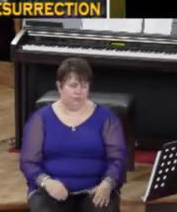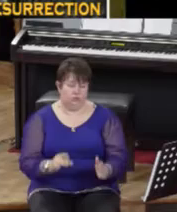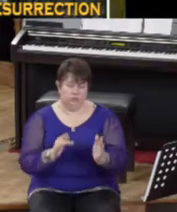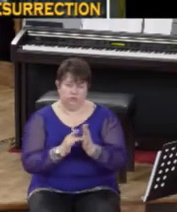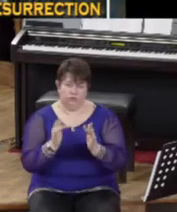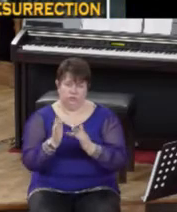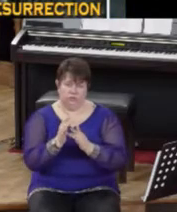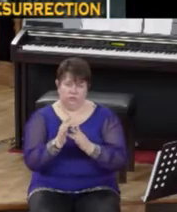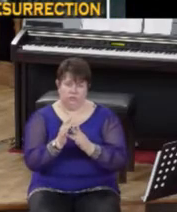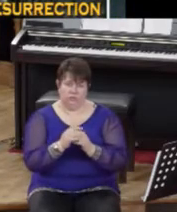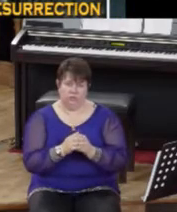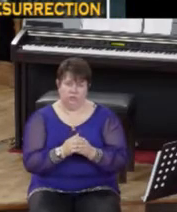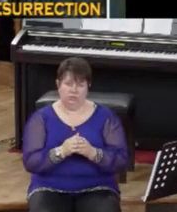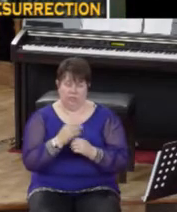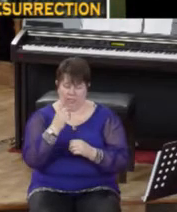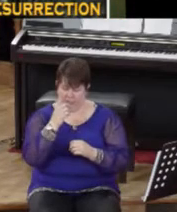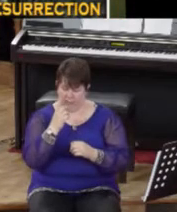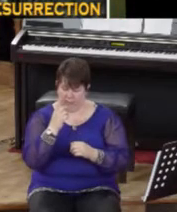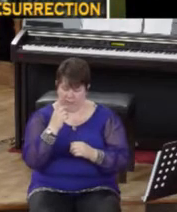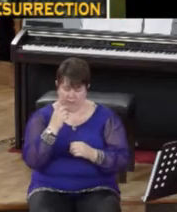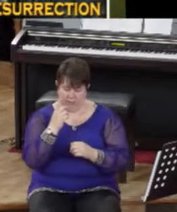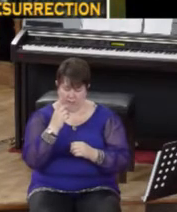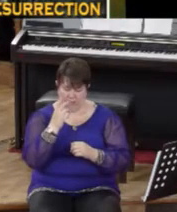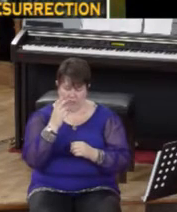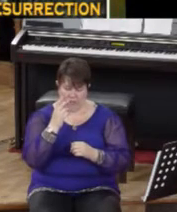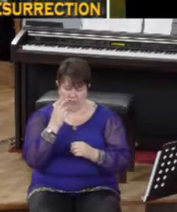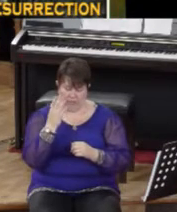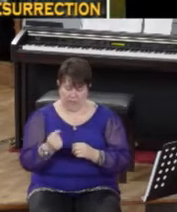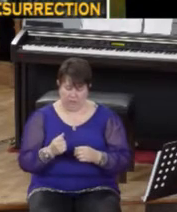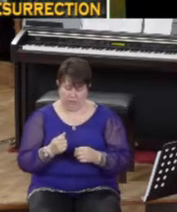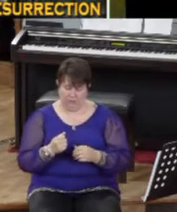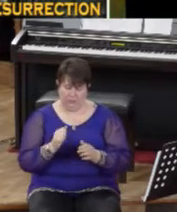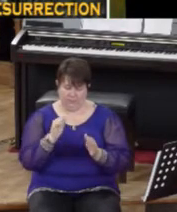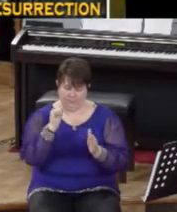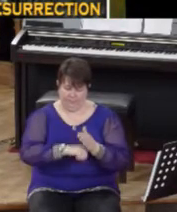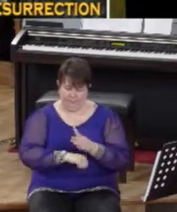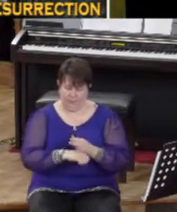Jesus Christ had conquered death.